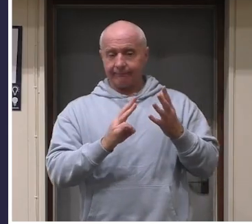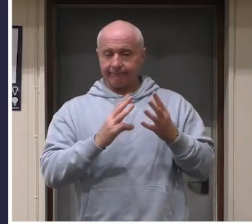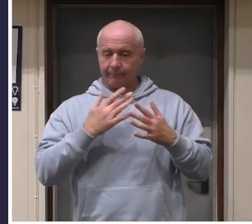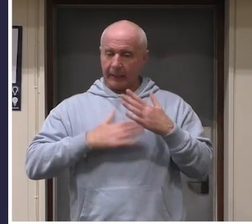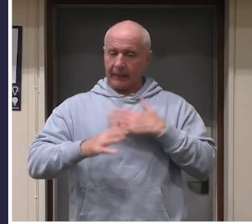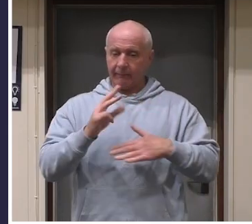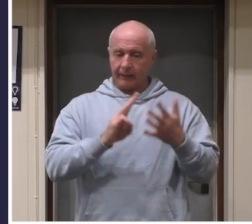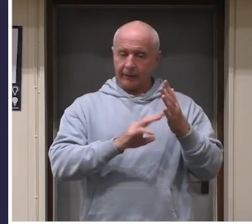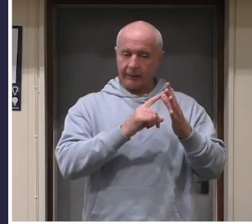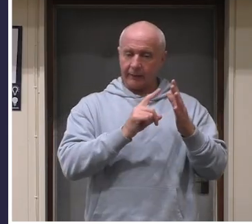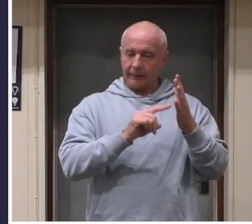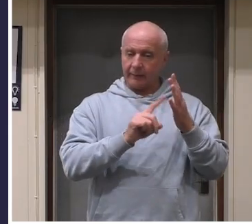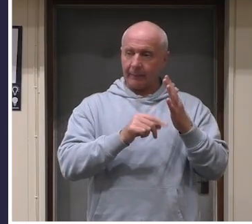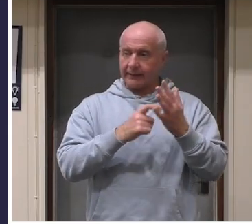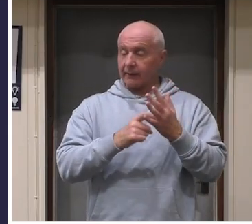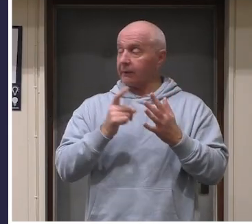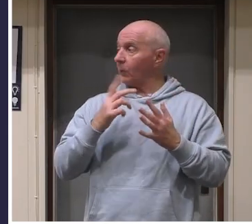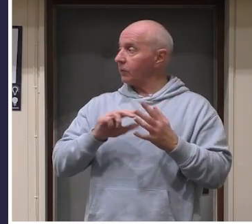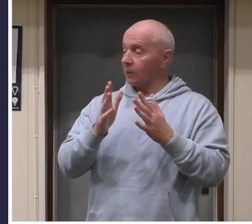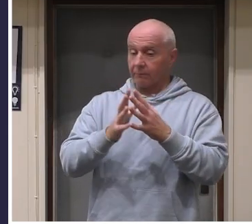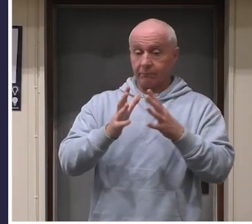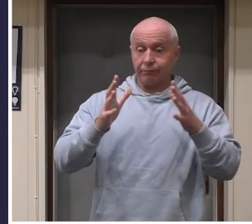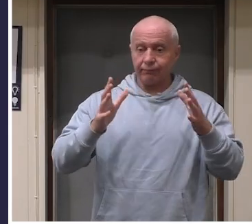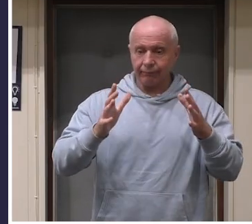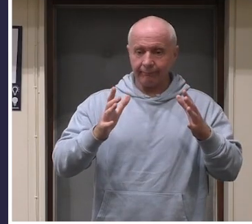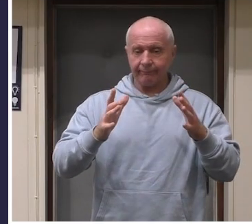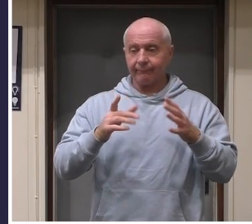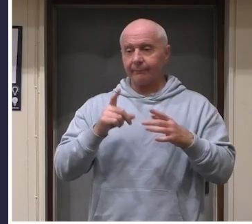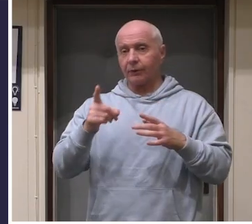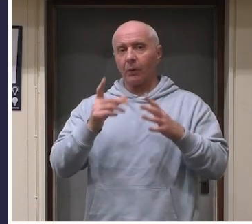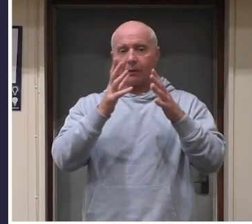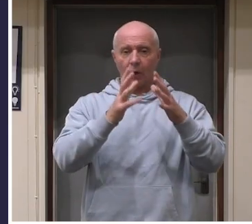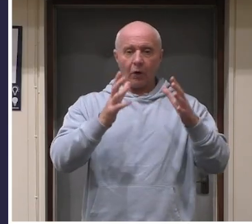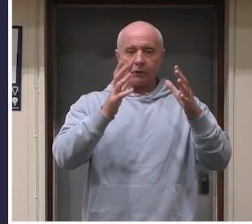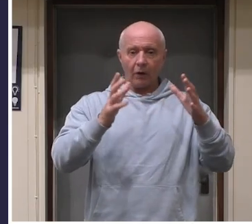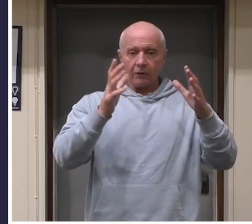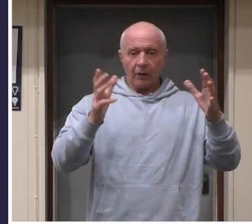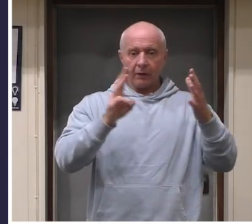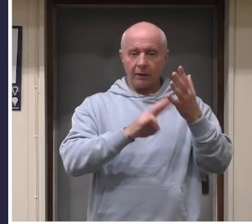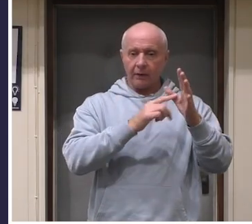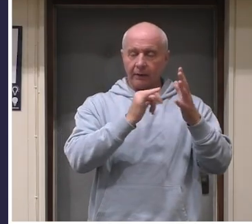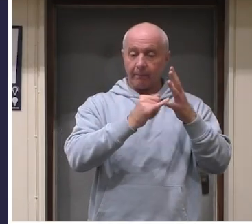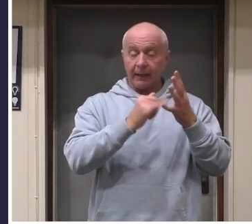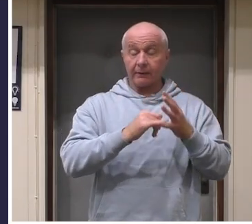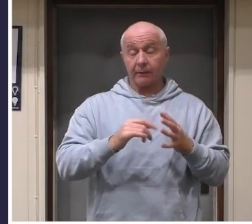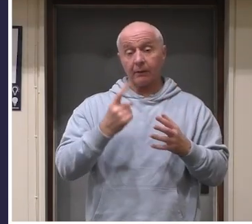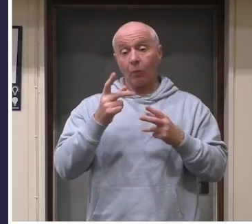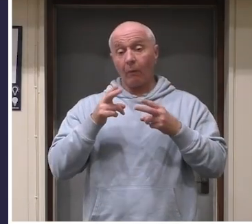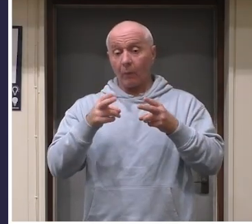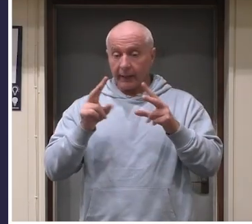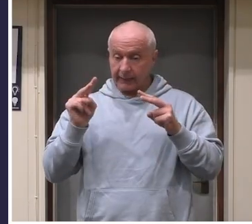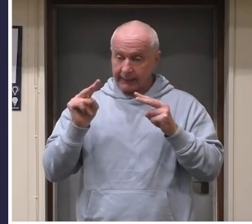possible. So because we're automatically, by working with larger objects, increasing the mass, the only way to still